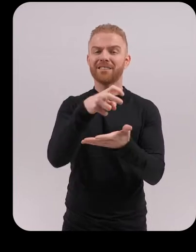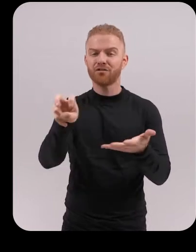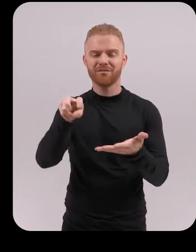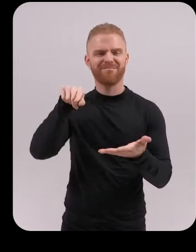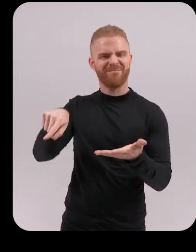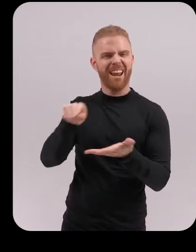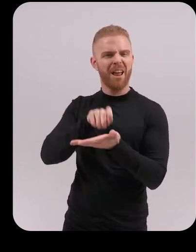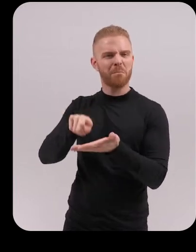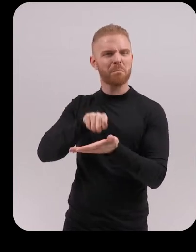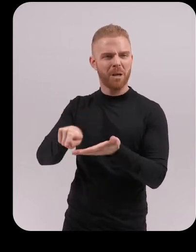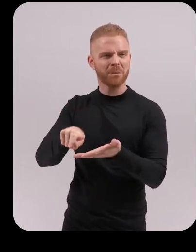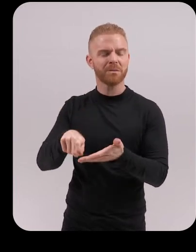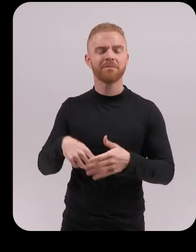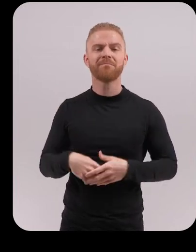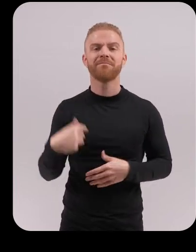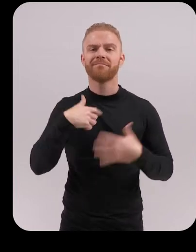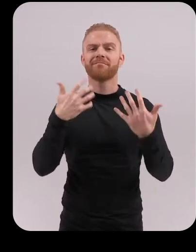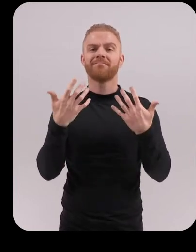Compose.